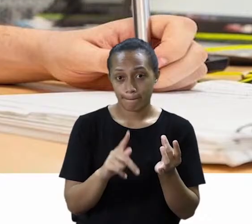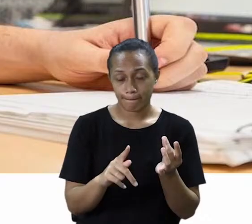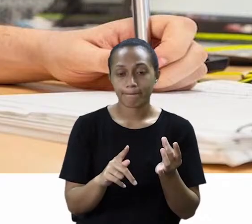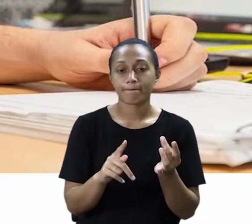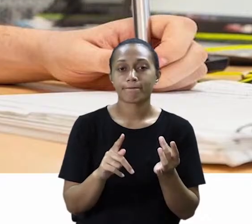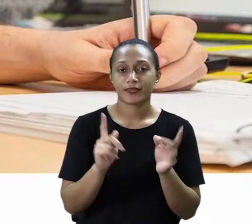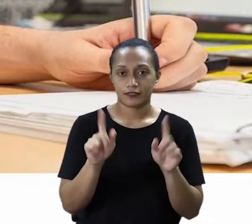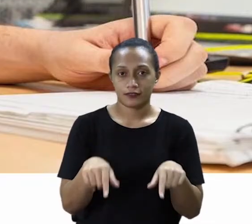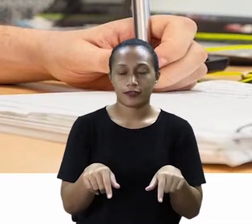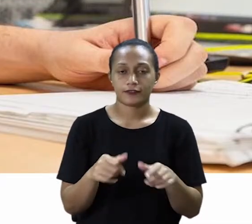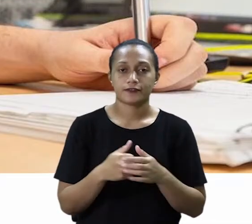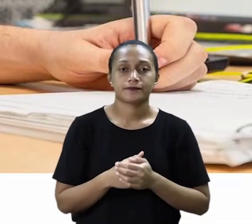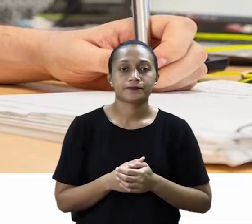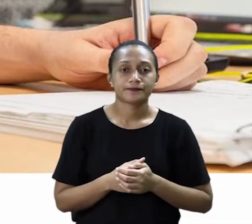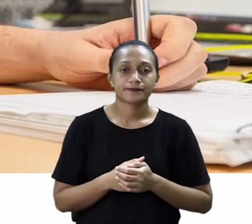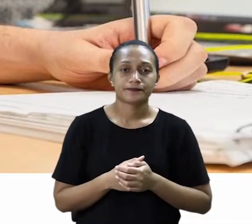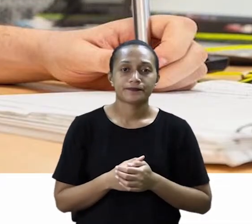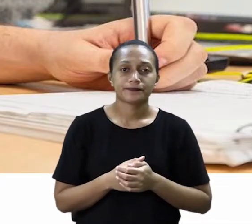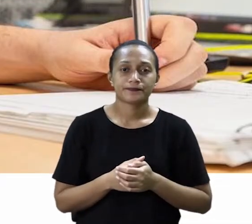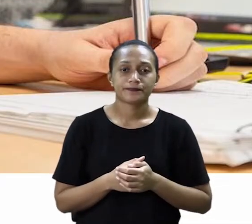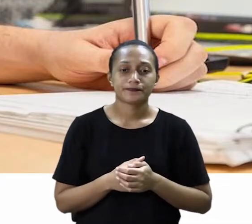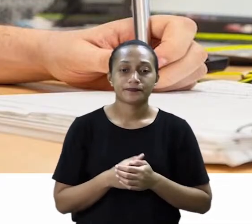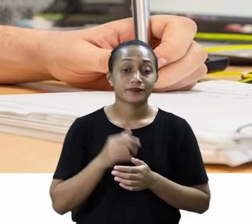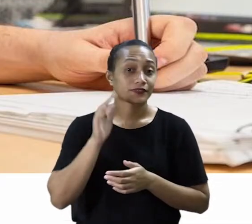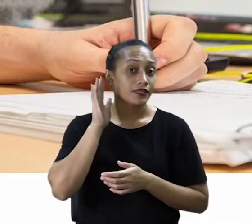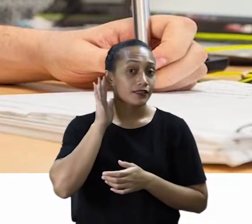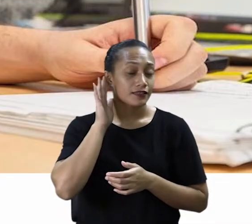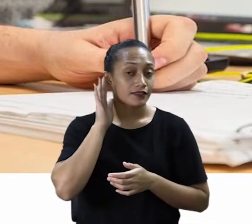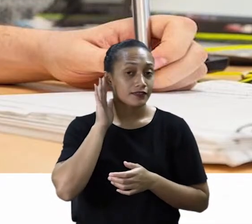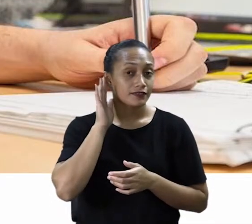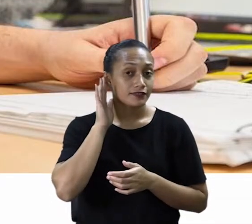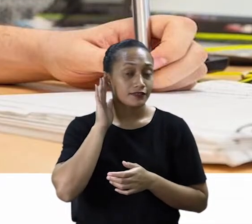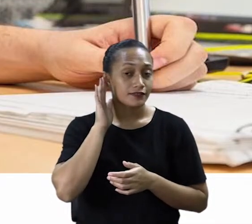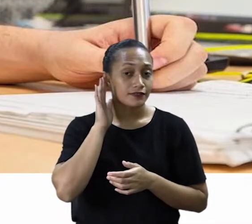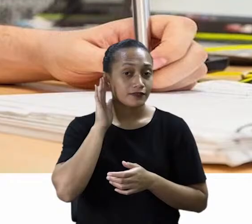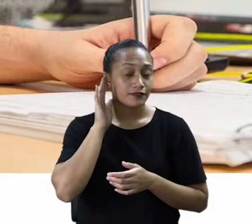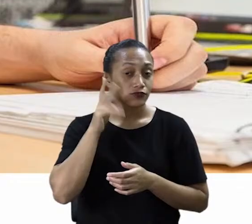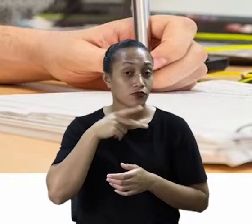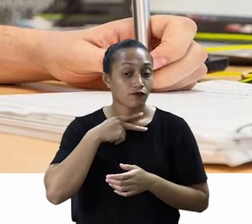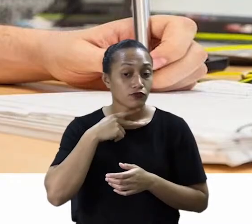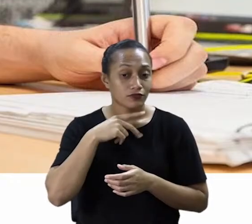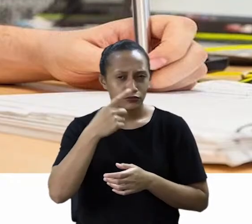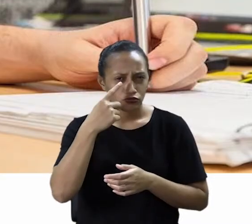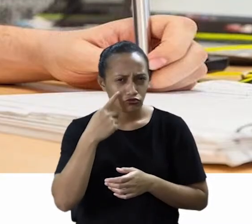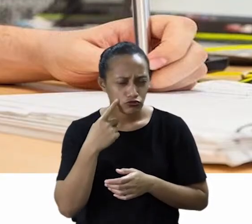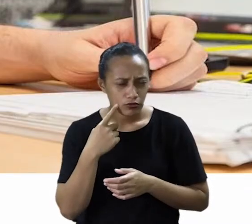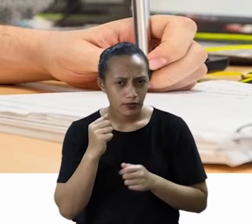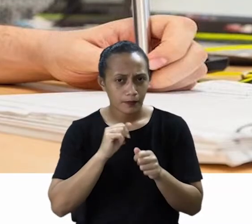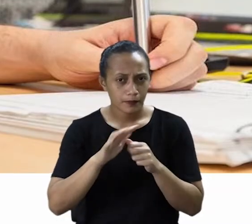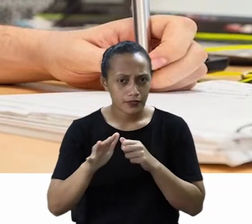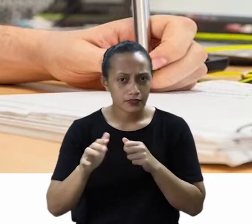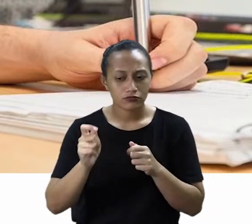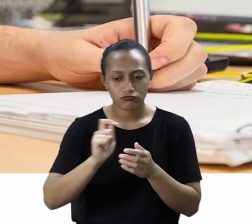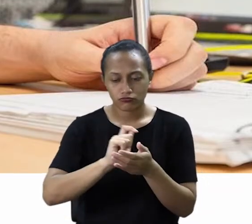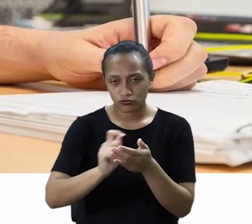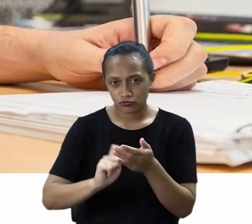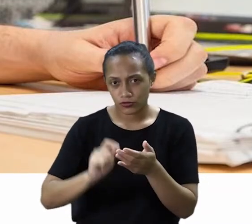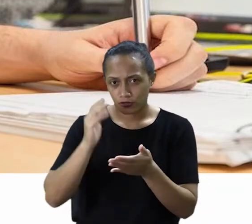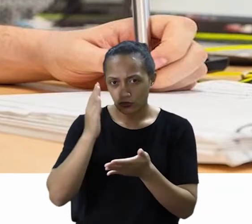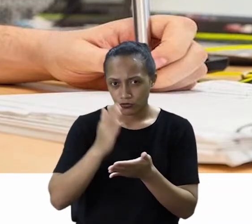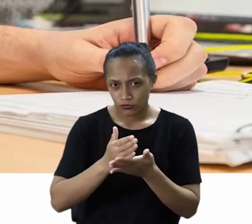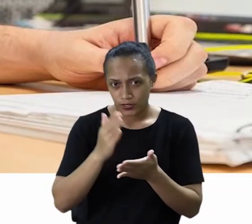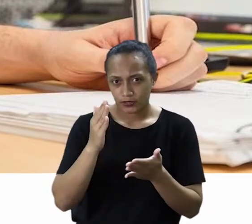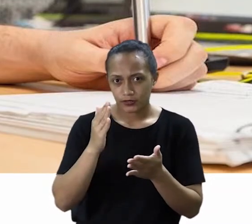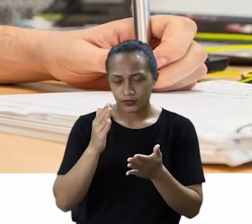Okay, let's start. Listen carefully to our audios and try your best to write down the